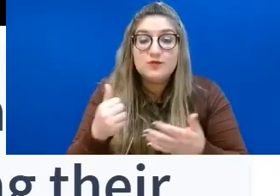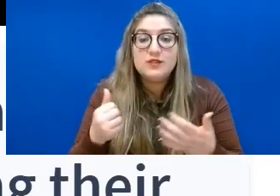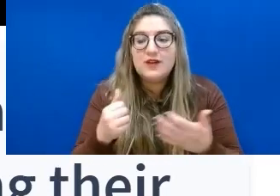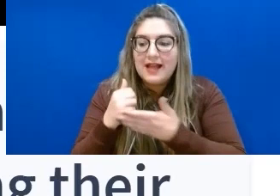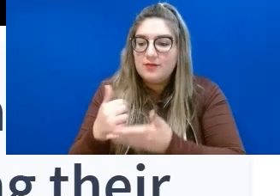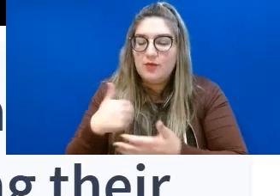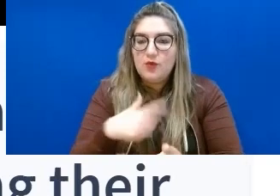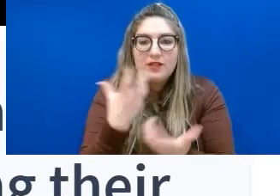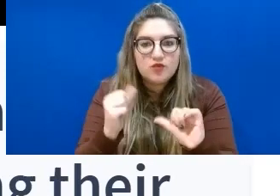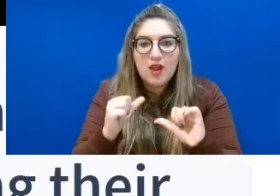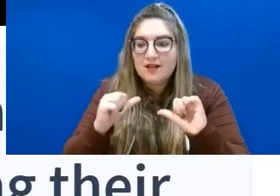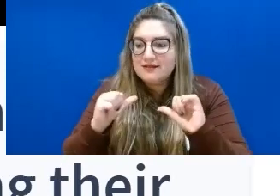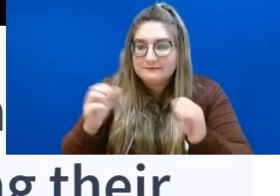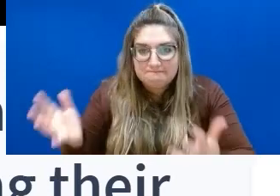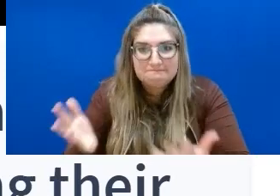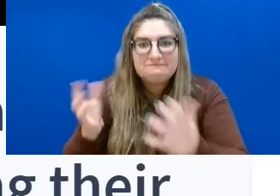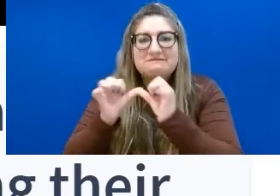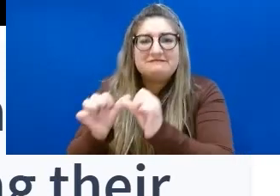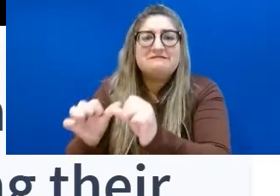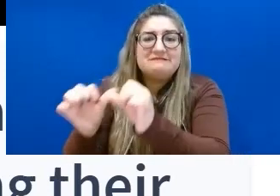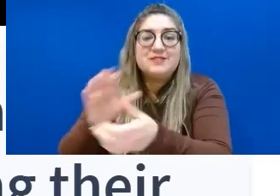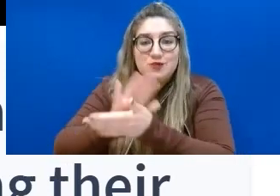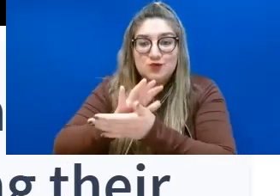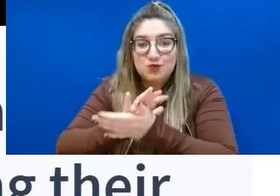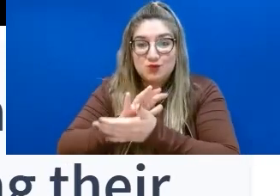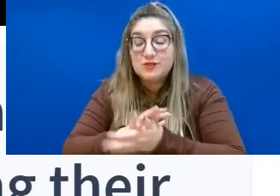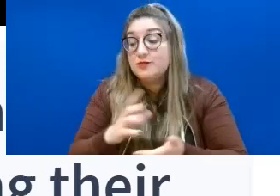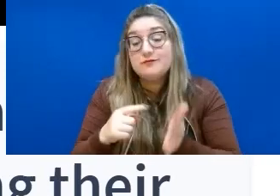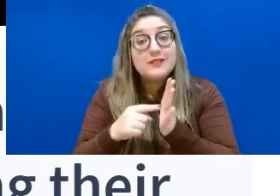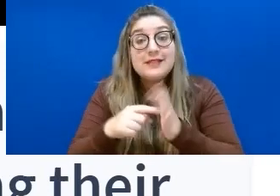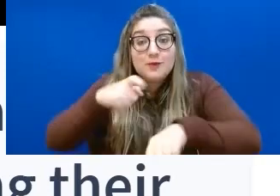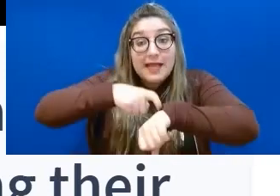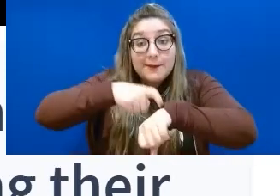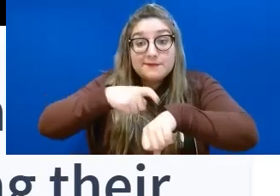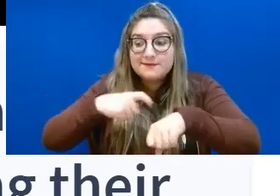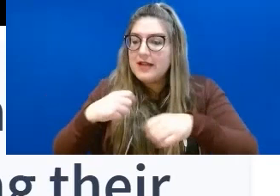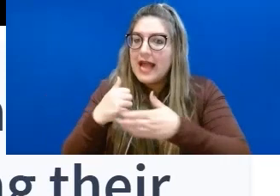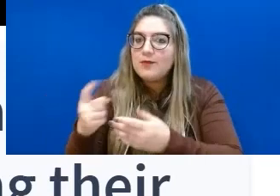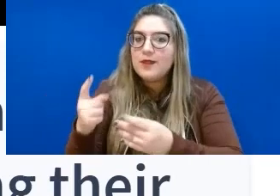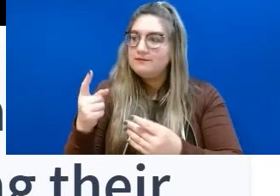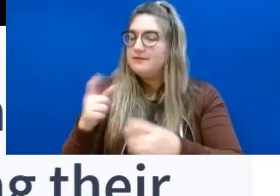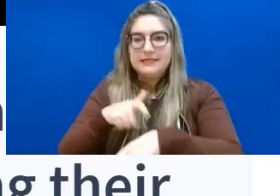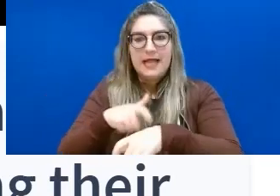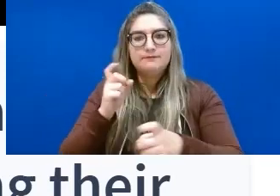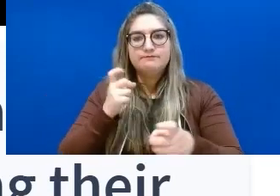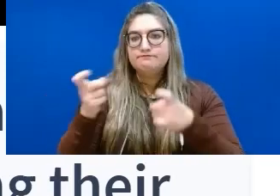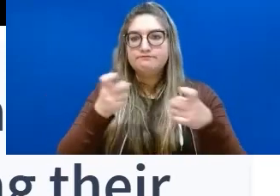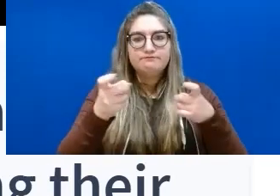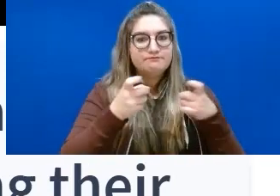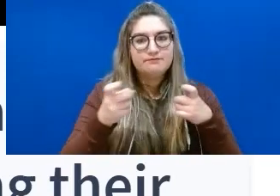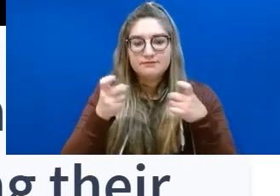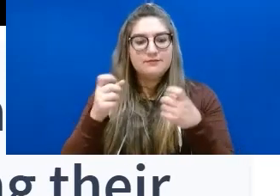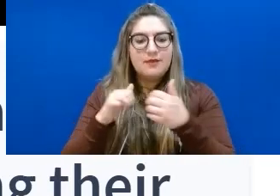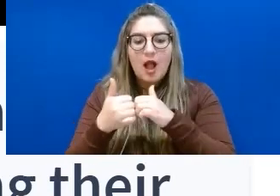That is what we do in Trio. Time, we help them manage their time. I mentioned earlier, we have a whole workshop on time management, where we're even